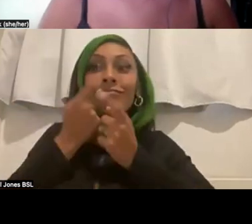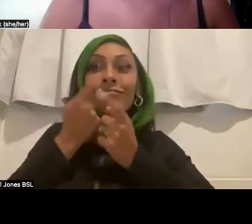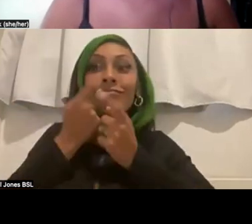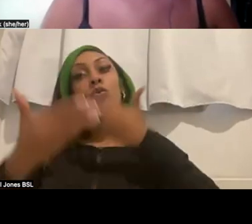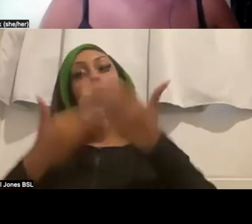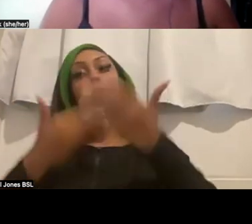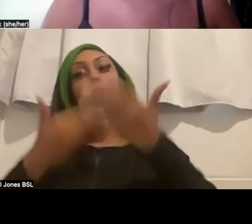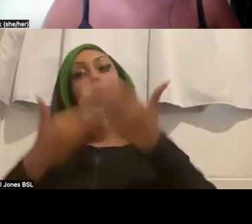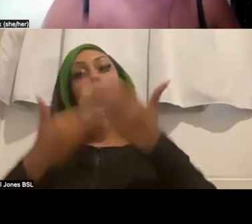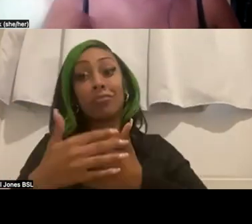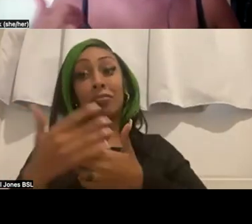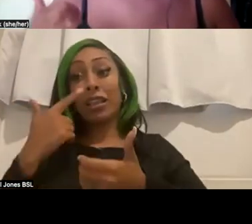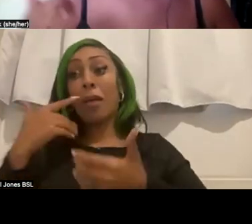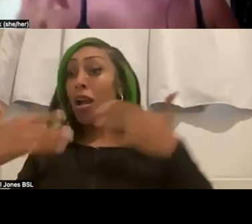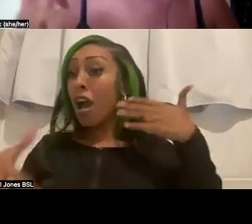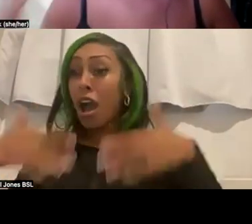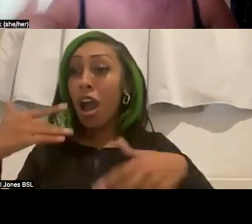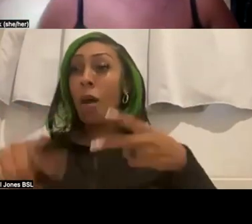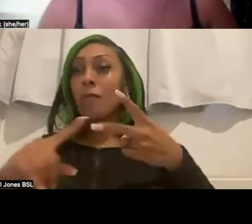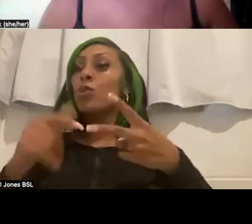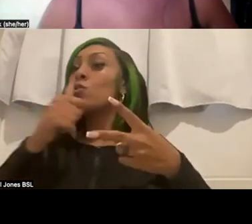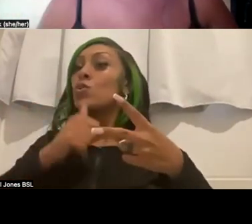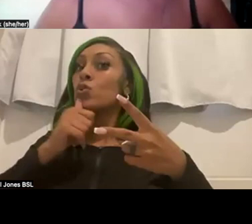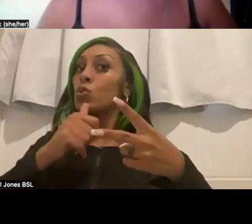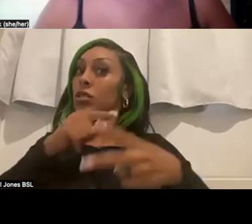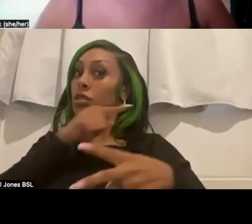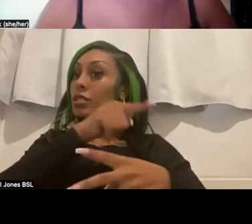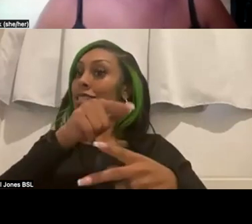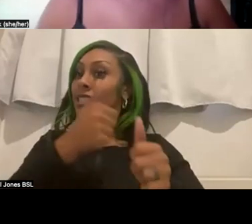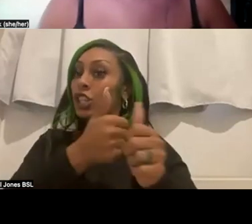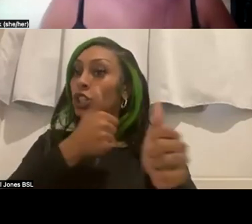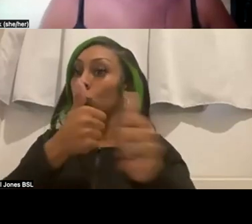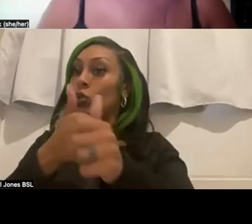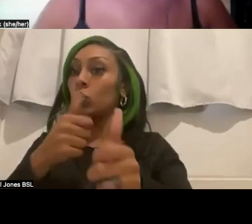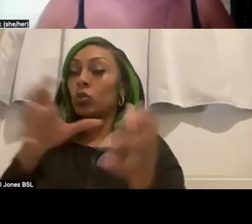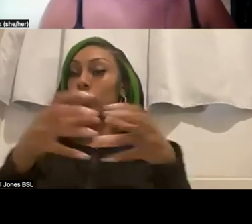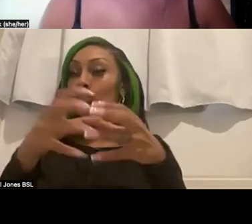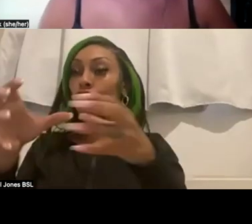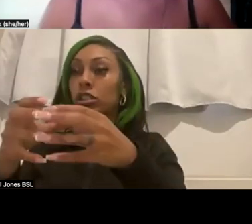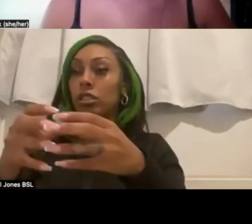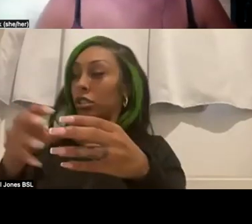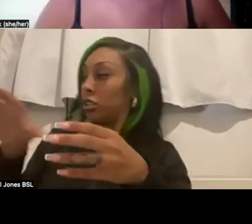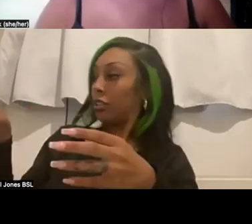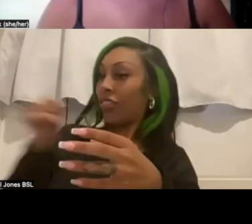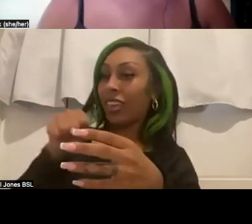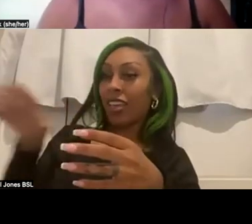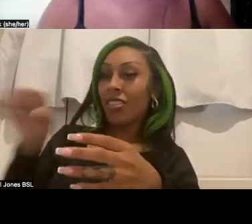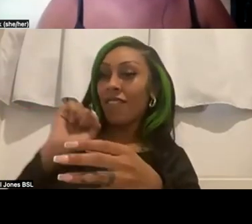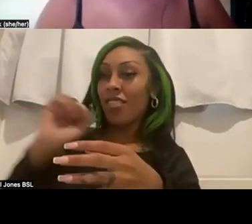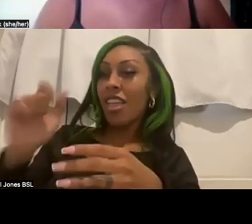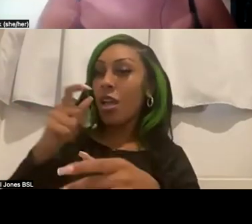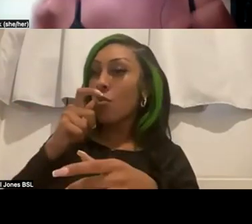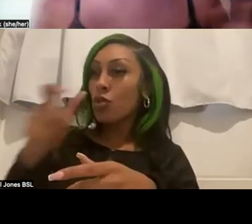harmful and limiting it is because it's being used by institutions that seek to limit and harm these